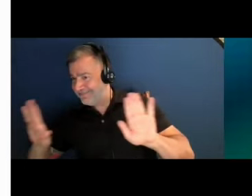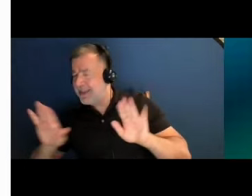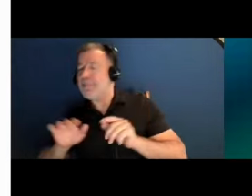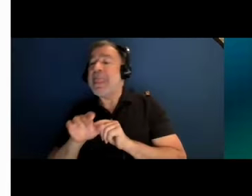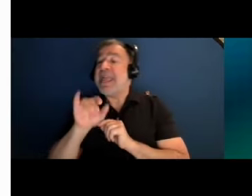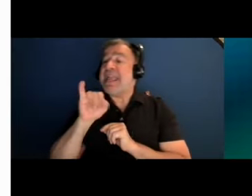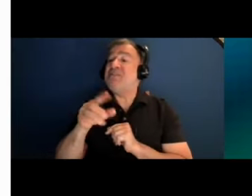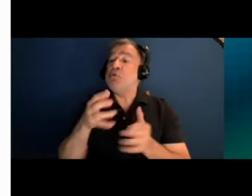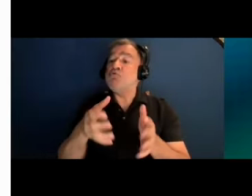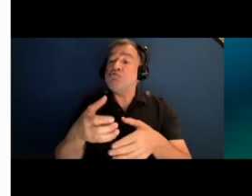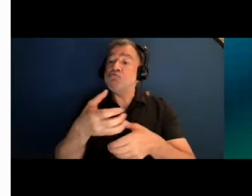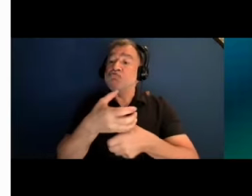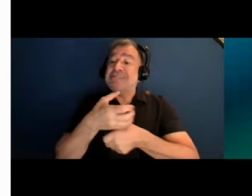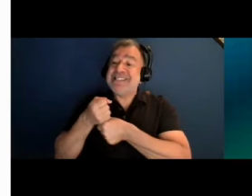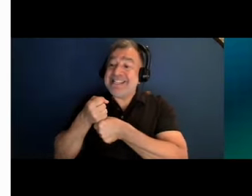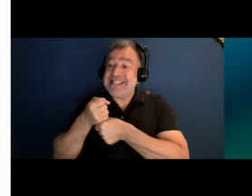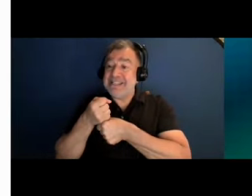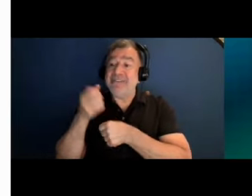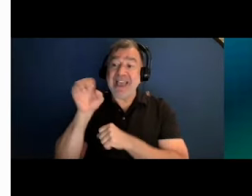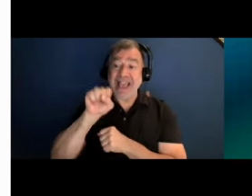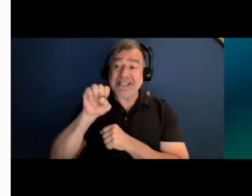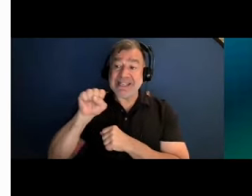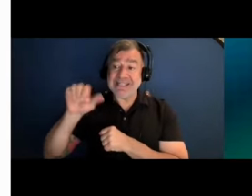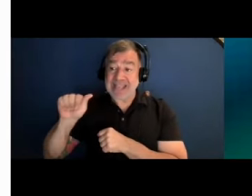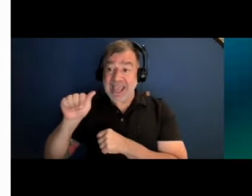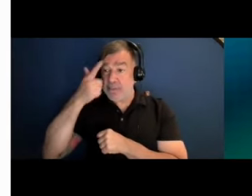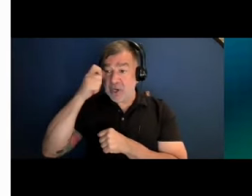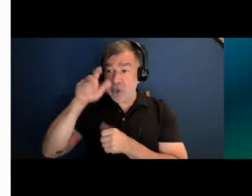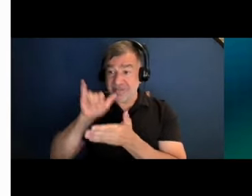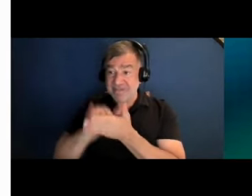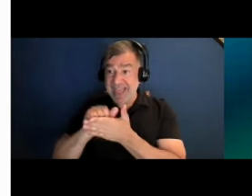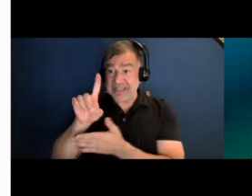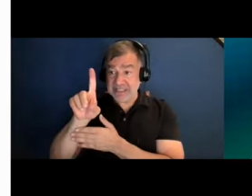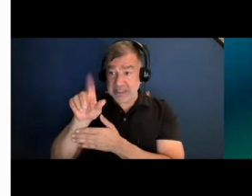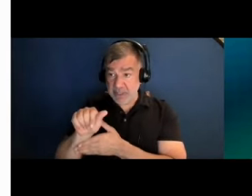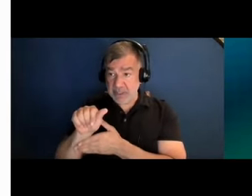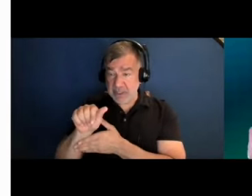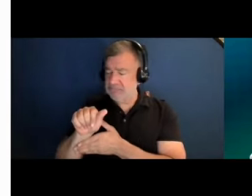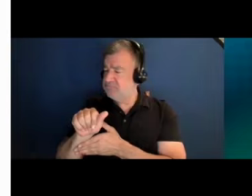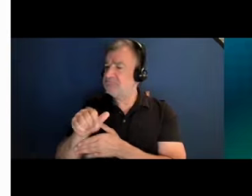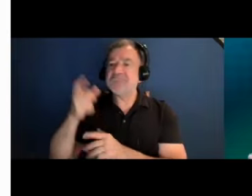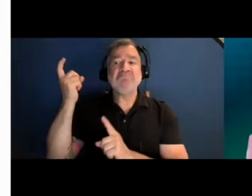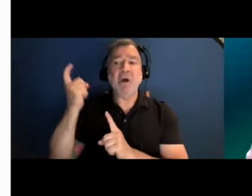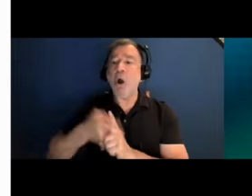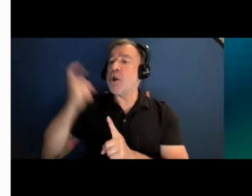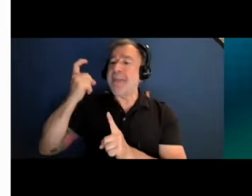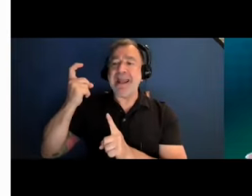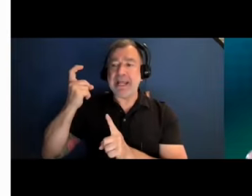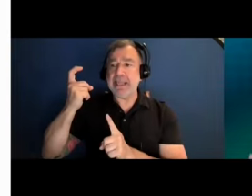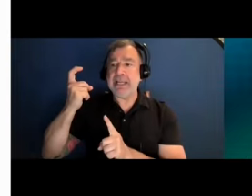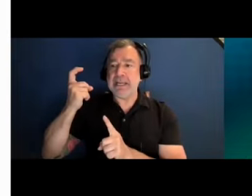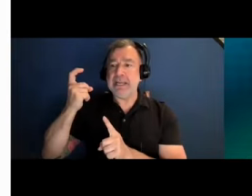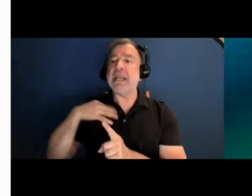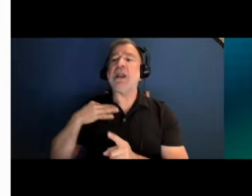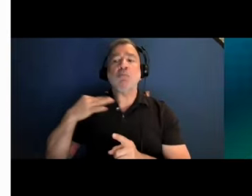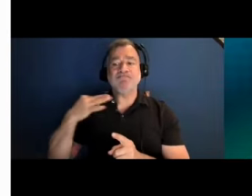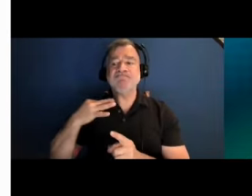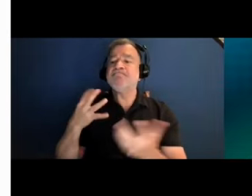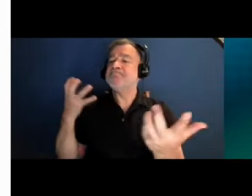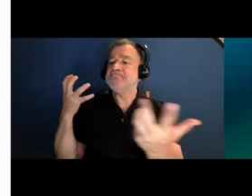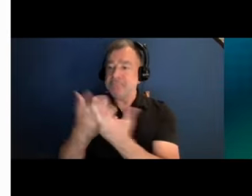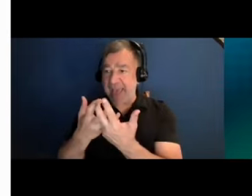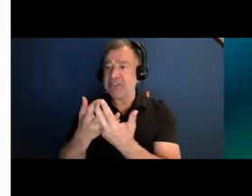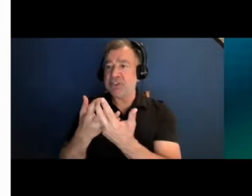received Social Security benefits for that disability, you're automatically qualified in terms